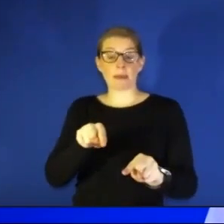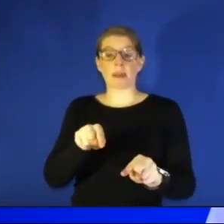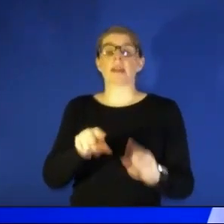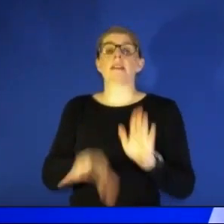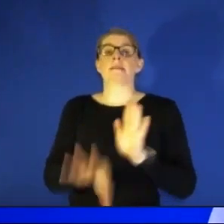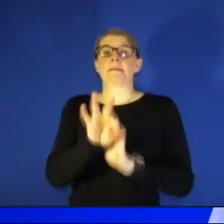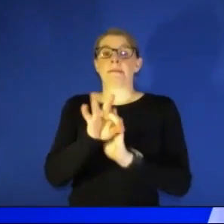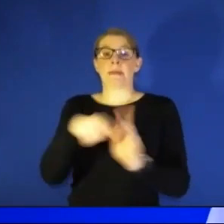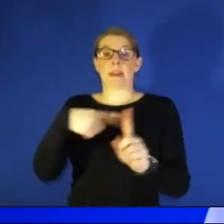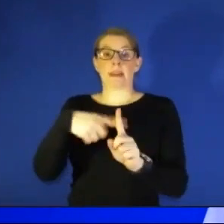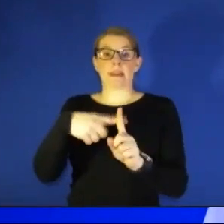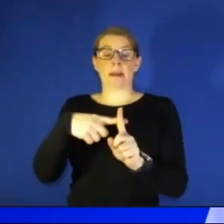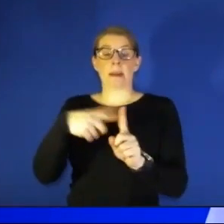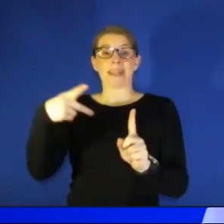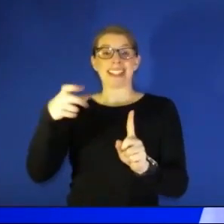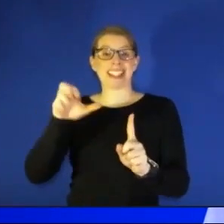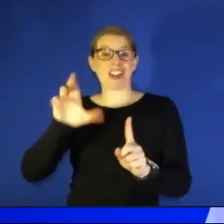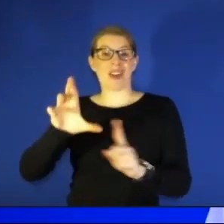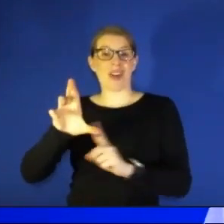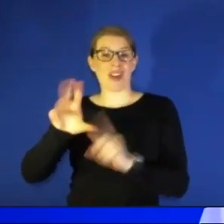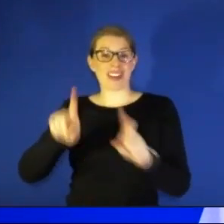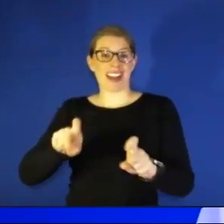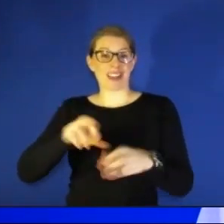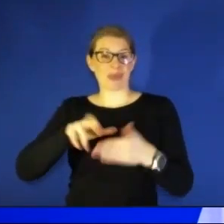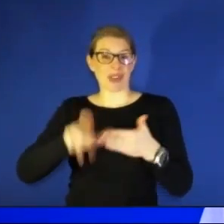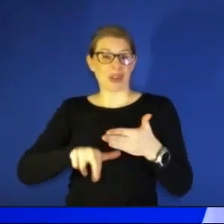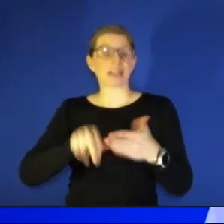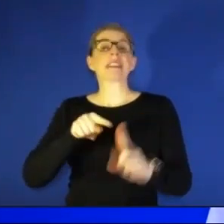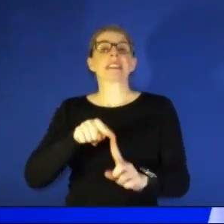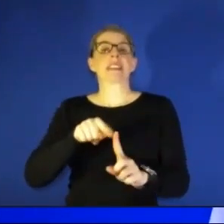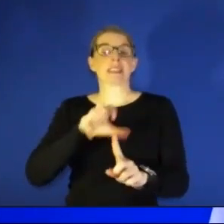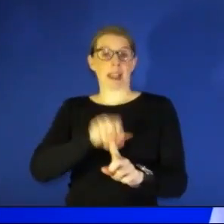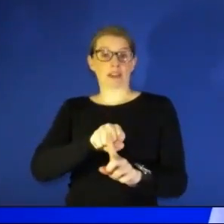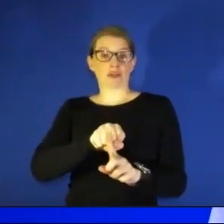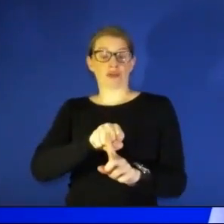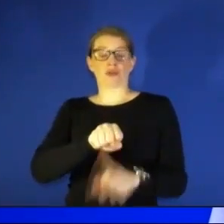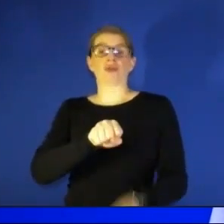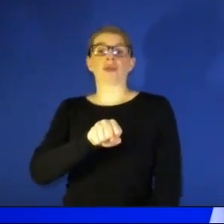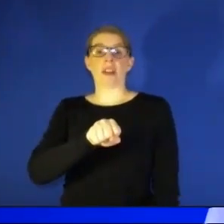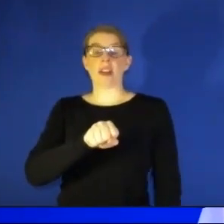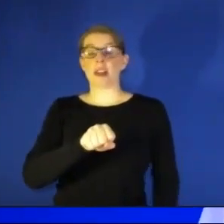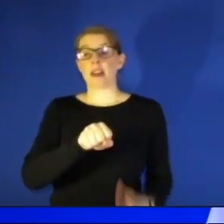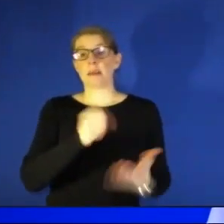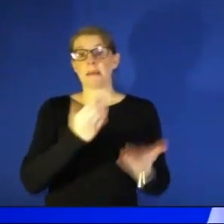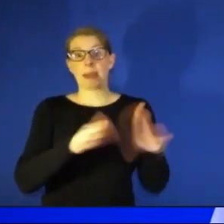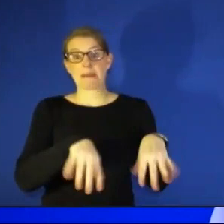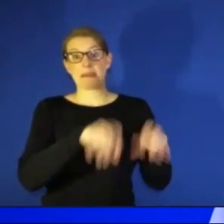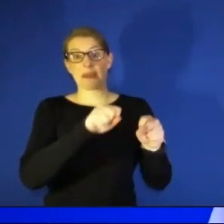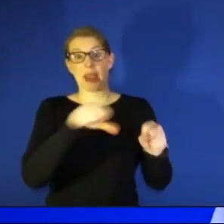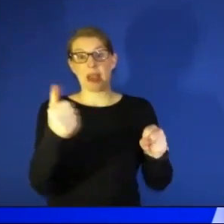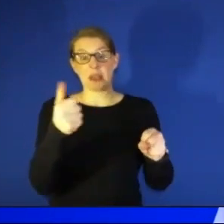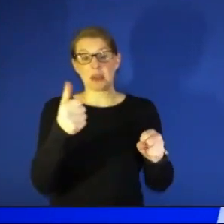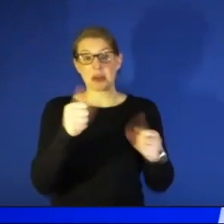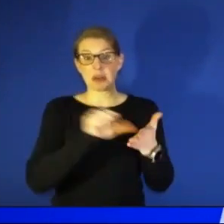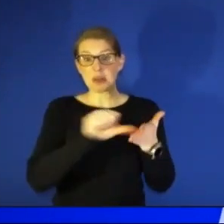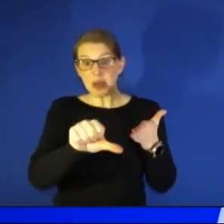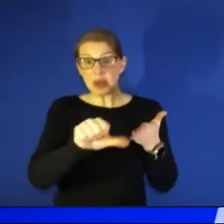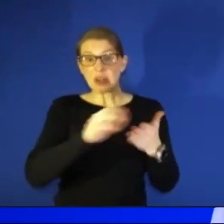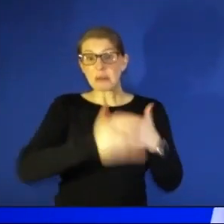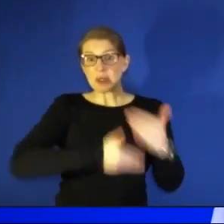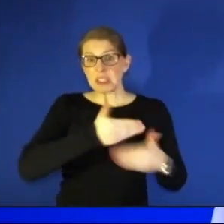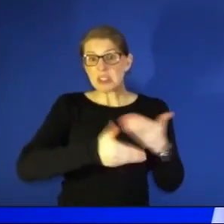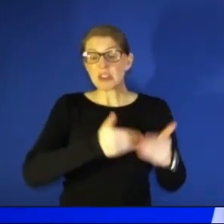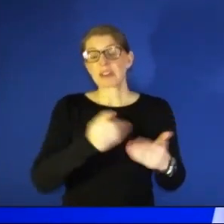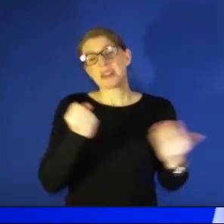positive PCR test as well, and were undergoing other procedures, or here for other reasons as well? So there's